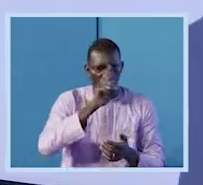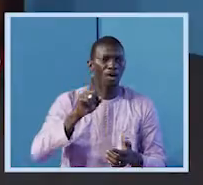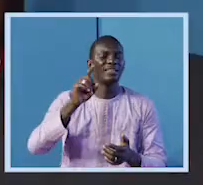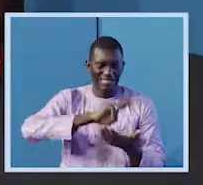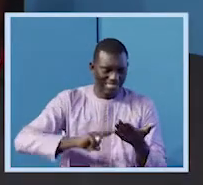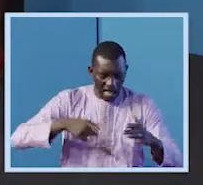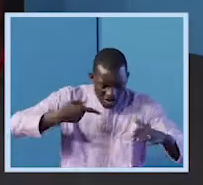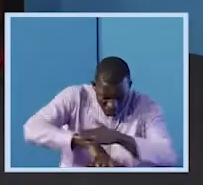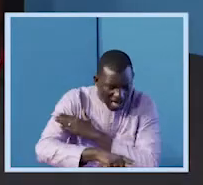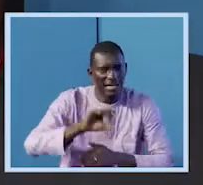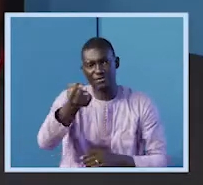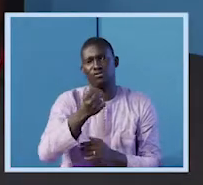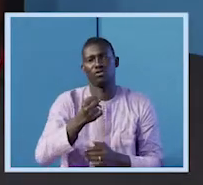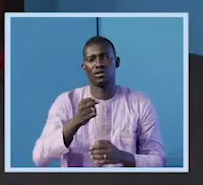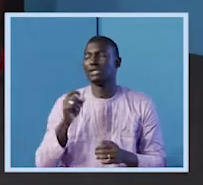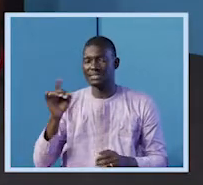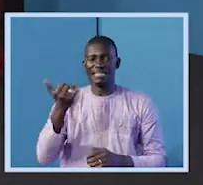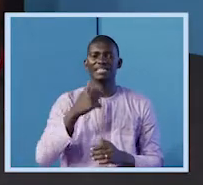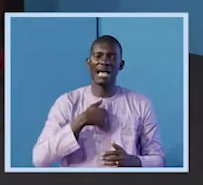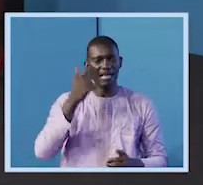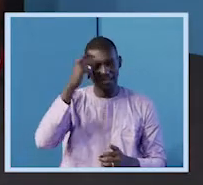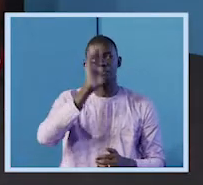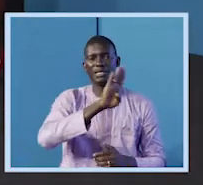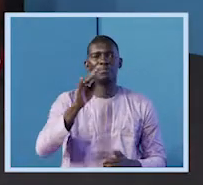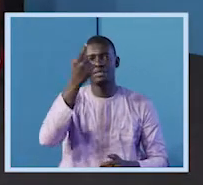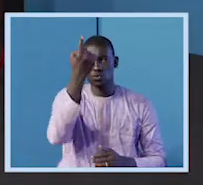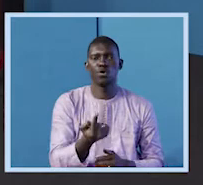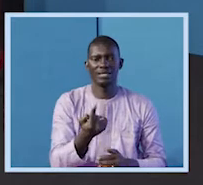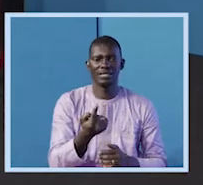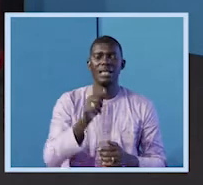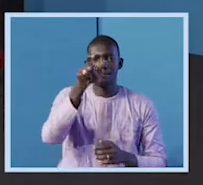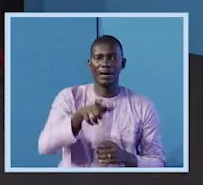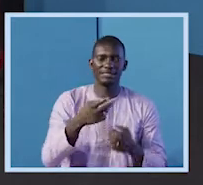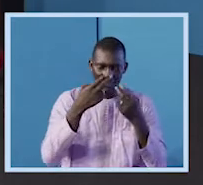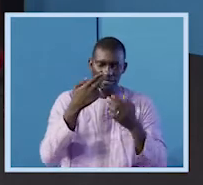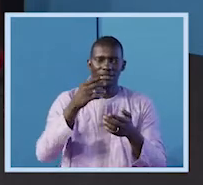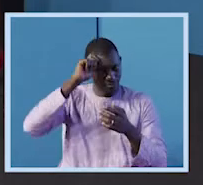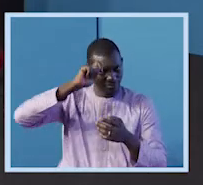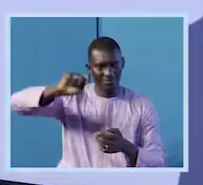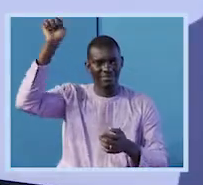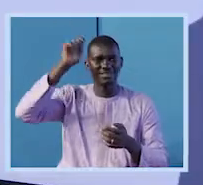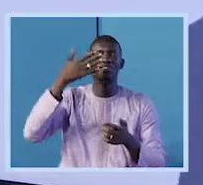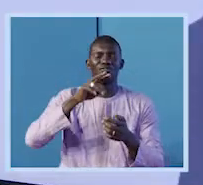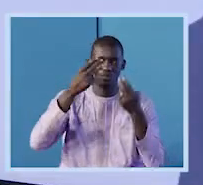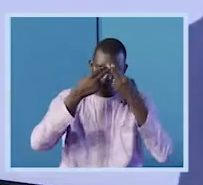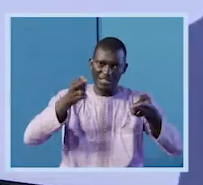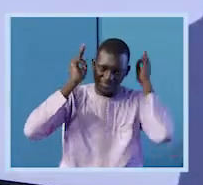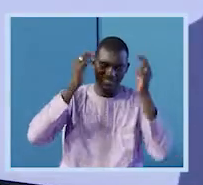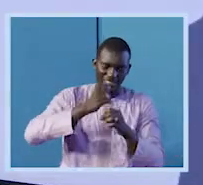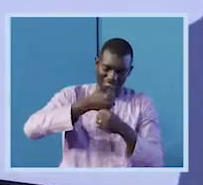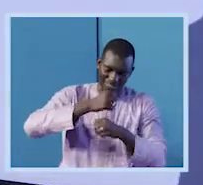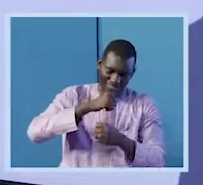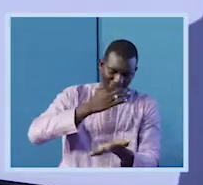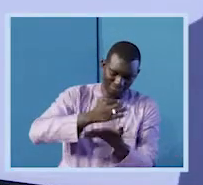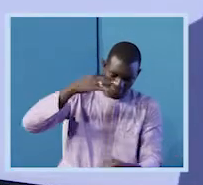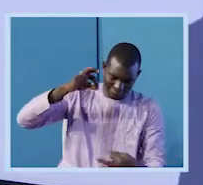read difficult. and understand. I think you Binta know. Baji is the only Yeah, one that Binta Baji actually graduated from the university. And then we can. So I